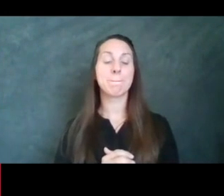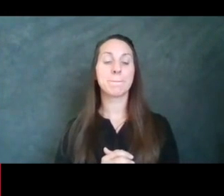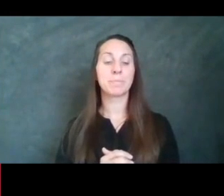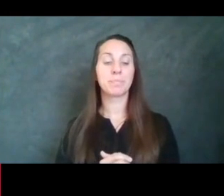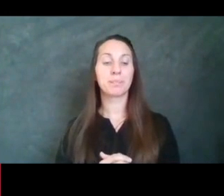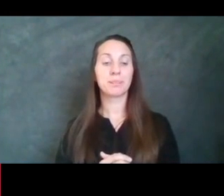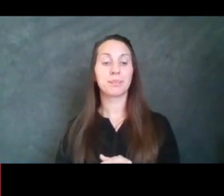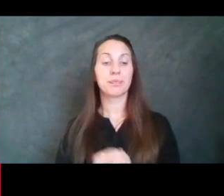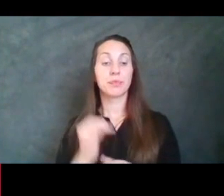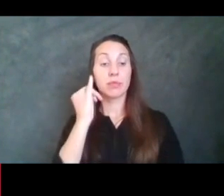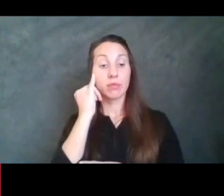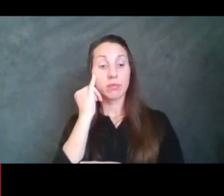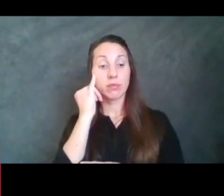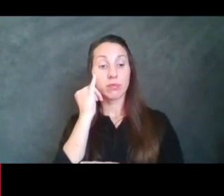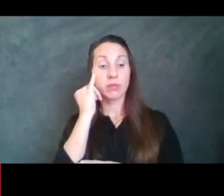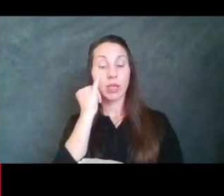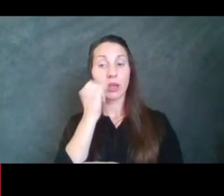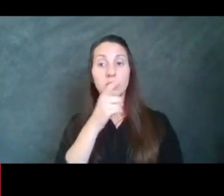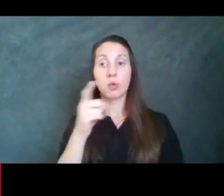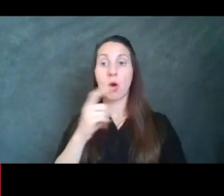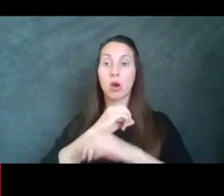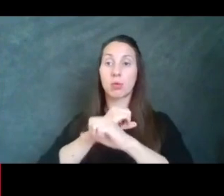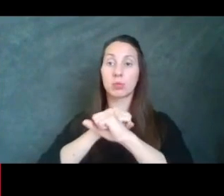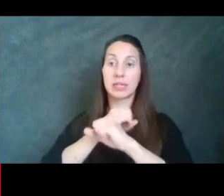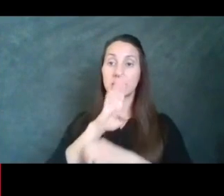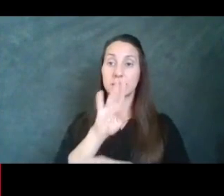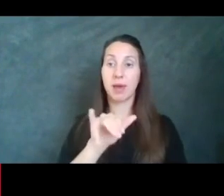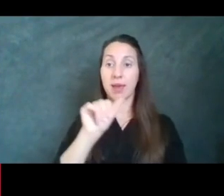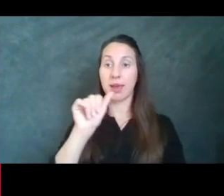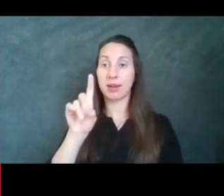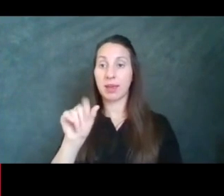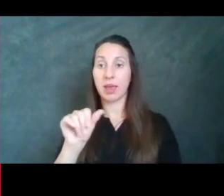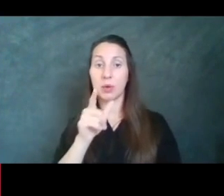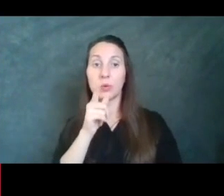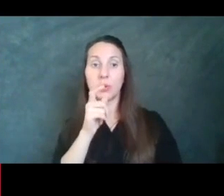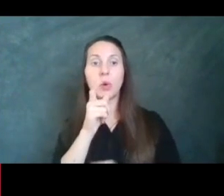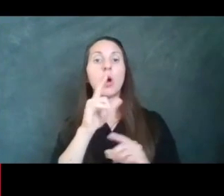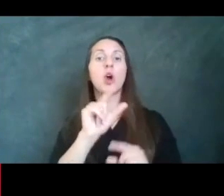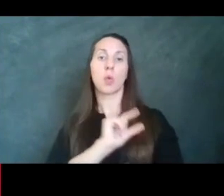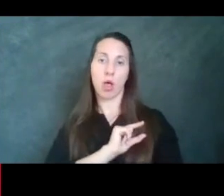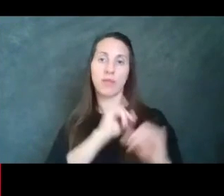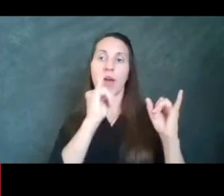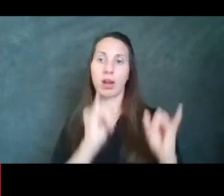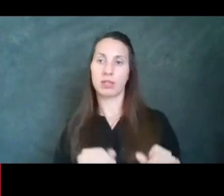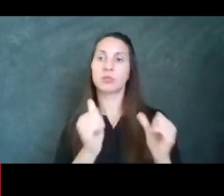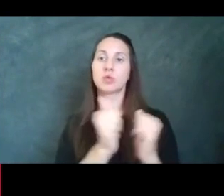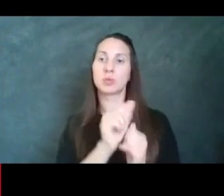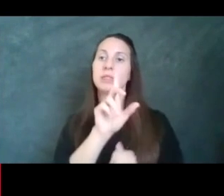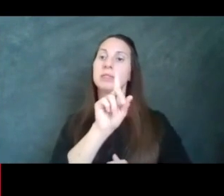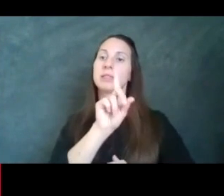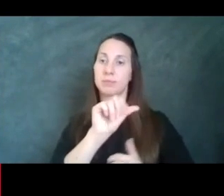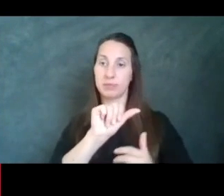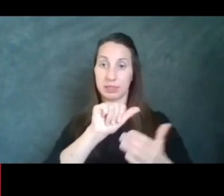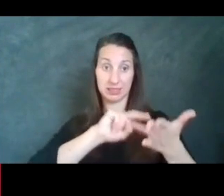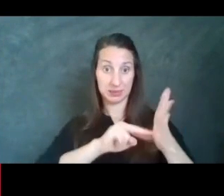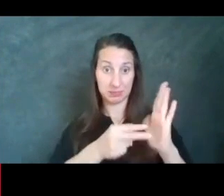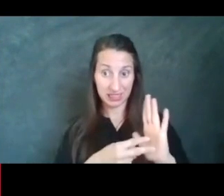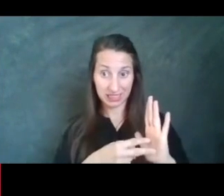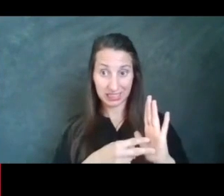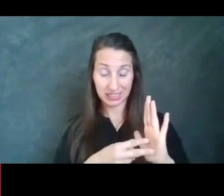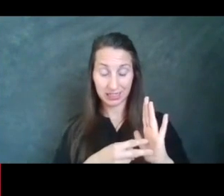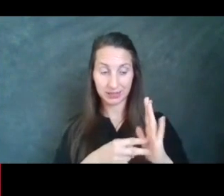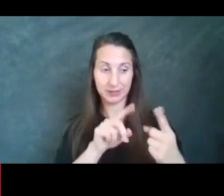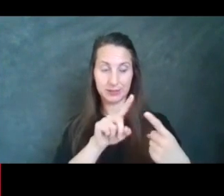I of the ADA are qualified individuals with disabilities, which means that either they're an employee or